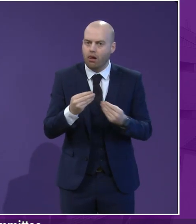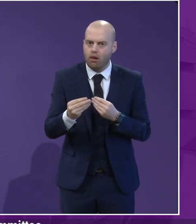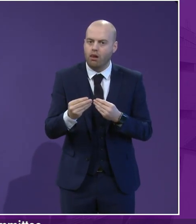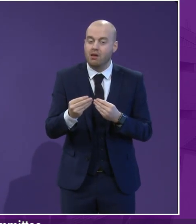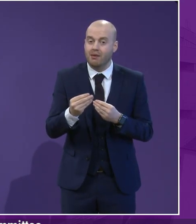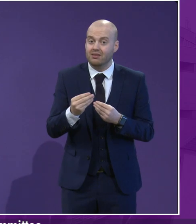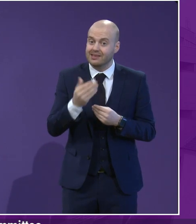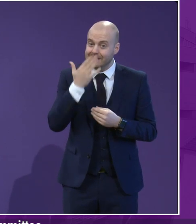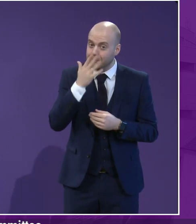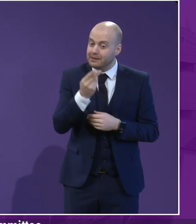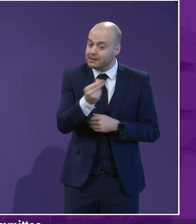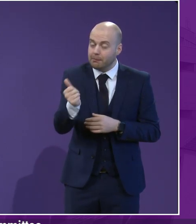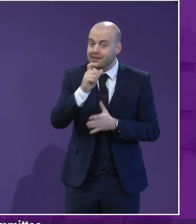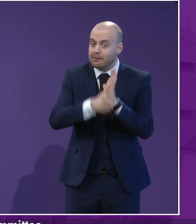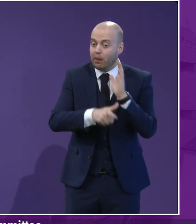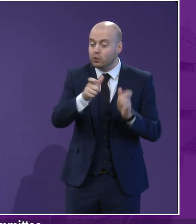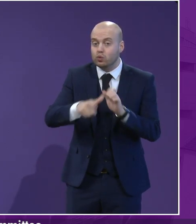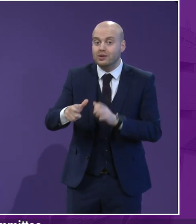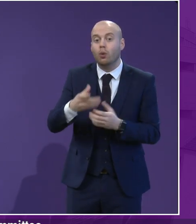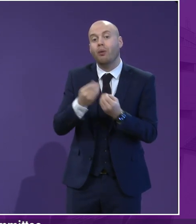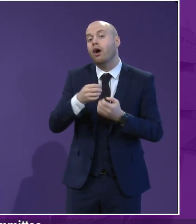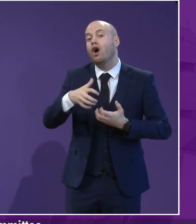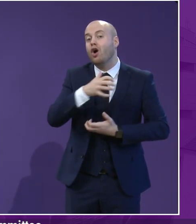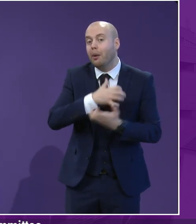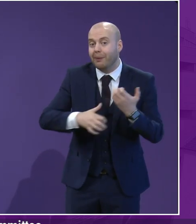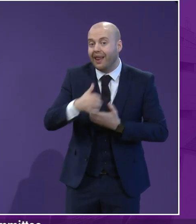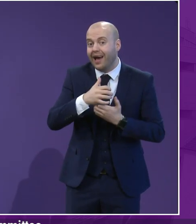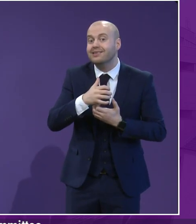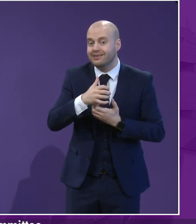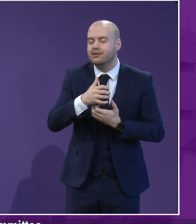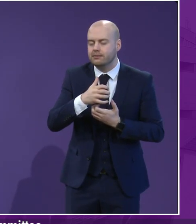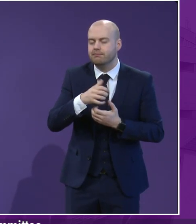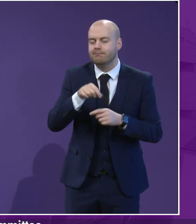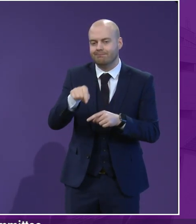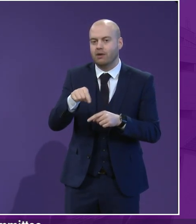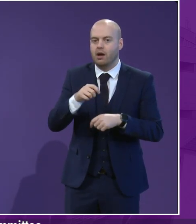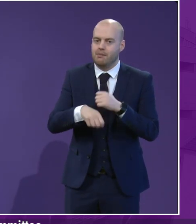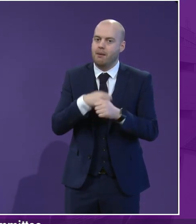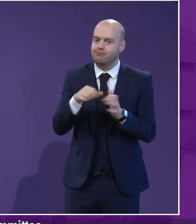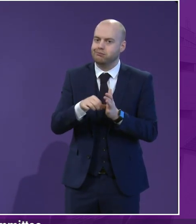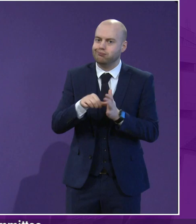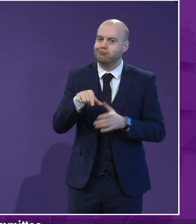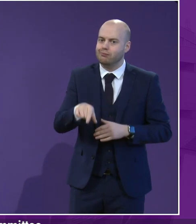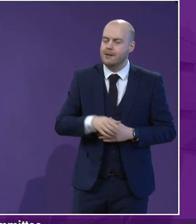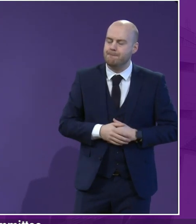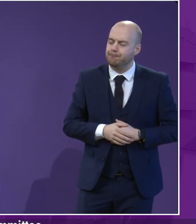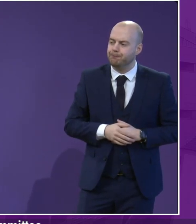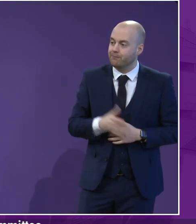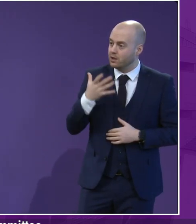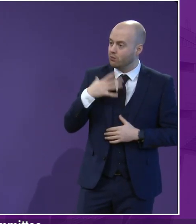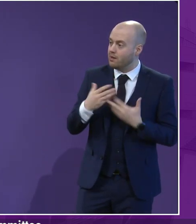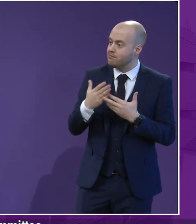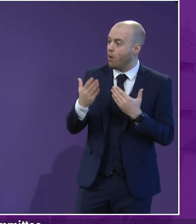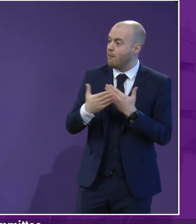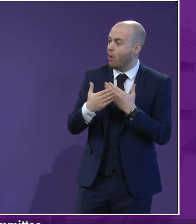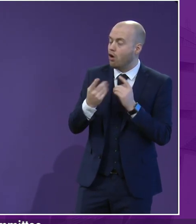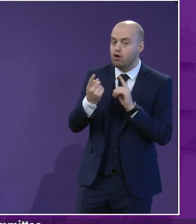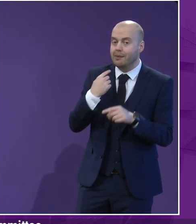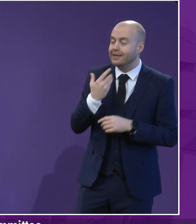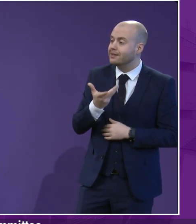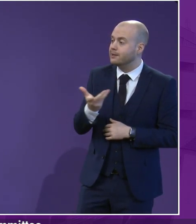wide needs and different impairments, and for some people, they have these set policies and they'll give a bit of flexibility, but they